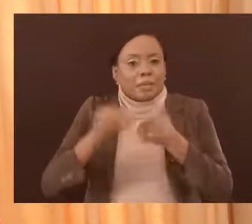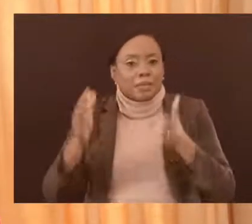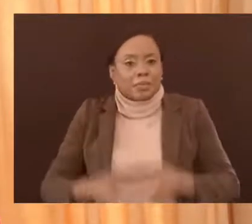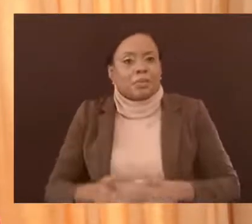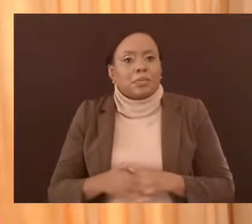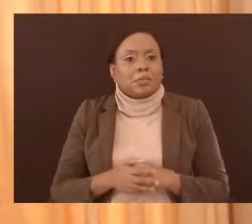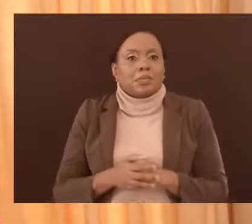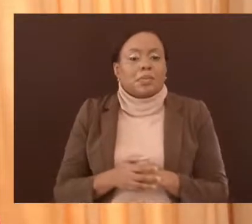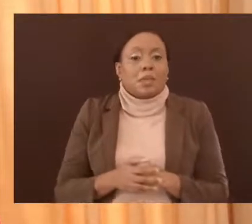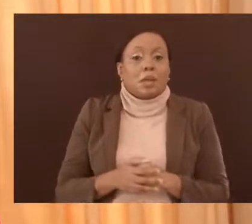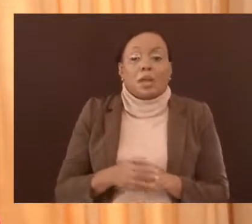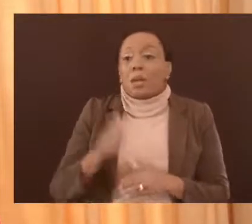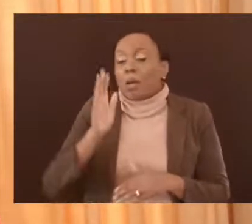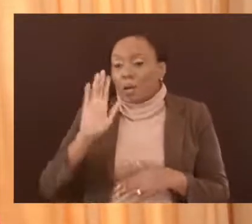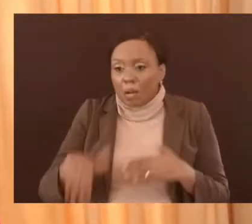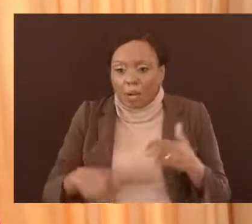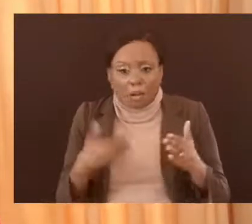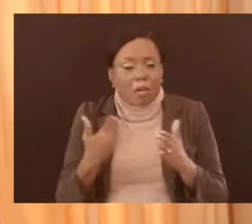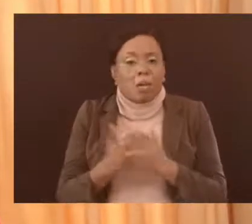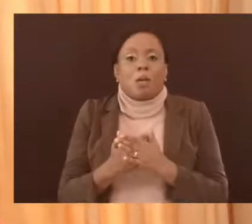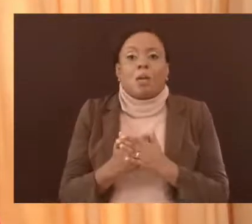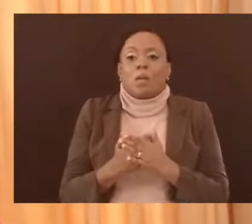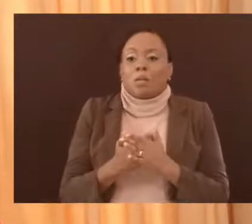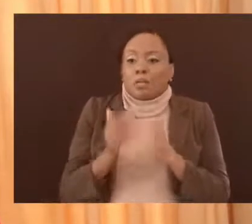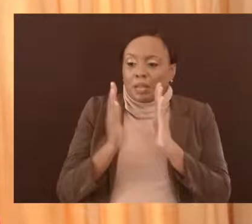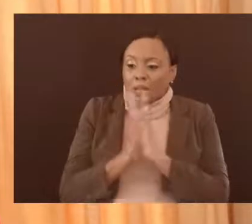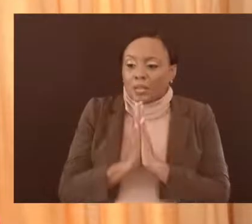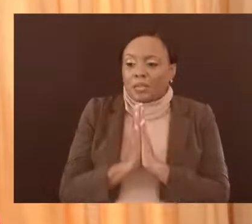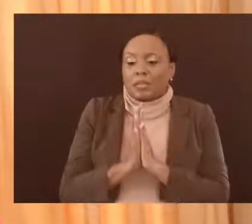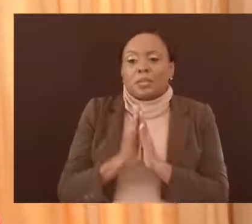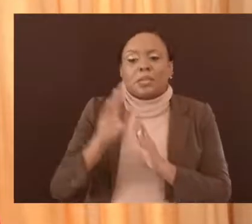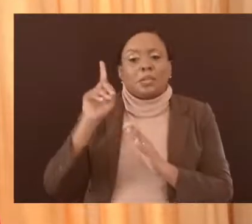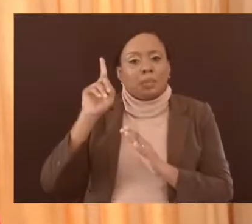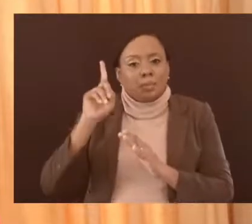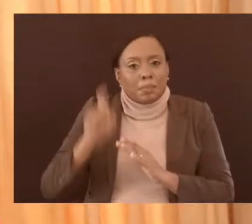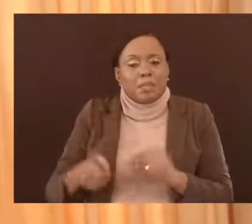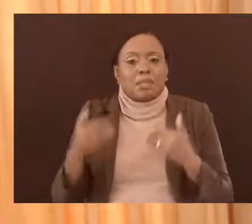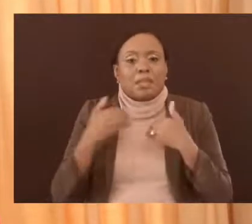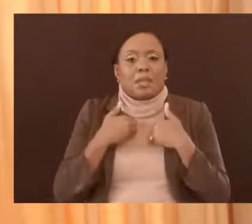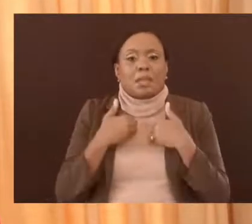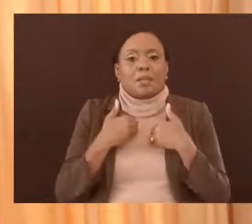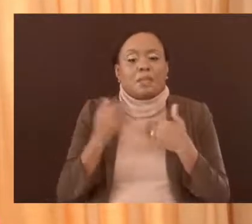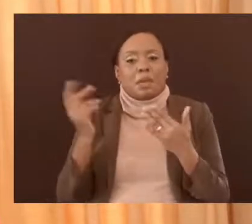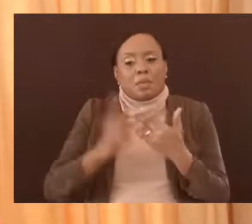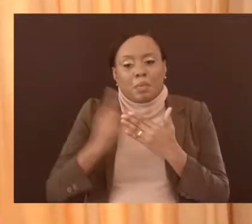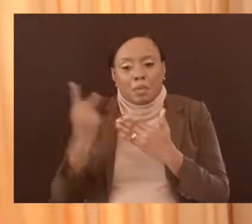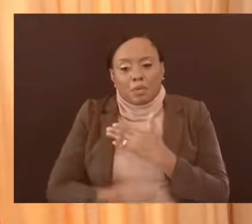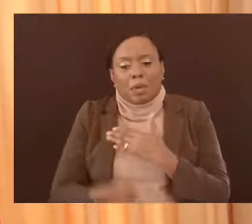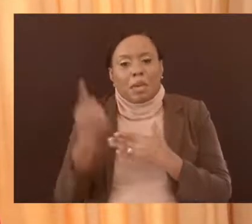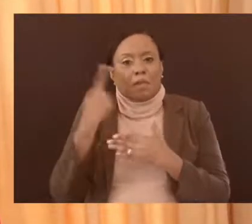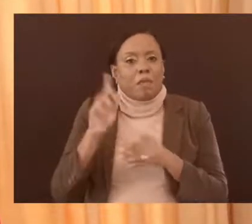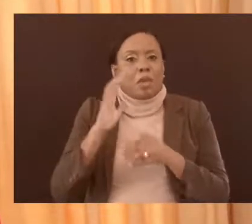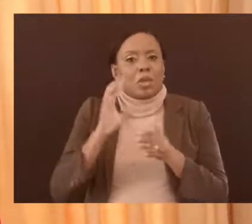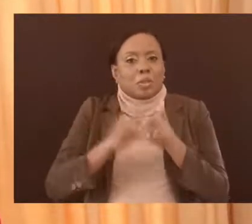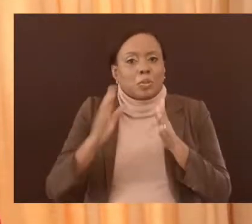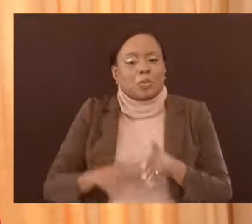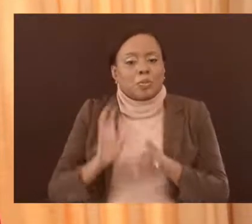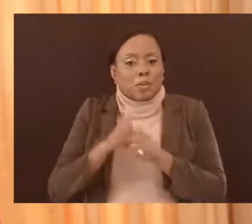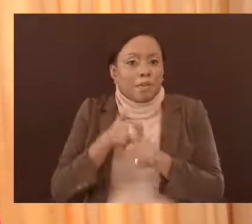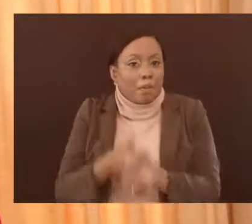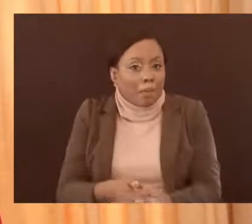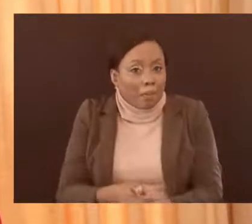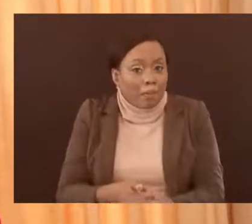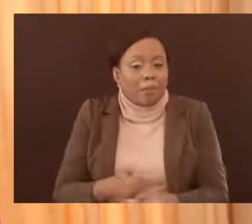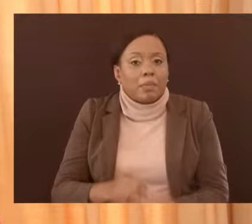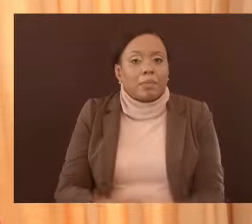that all requests for deferral be accompanied by a detailed program of study for the student for the next academic year. In